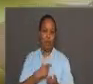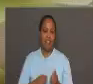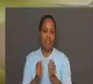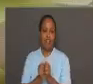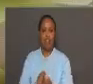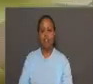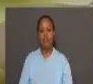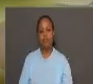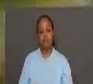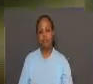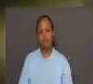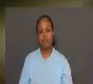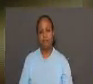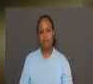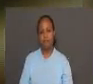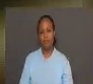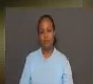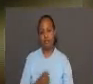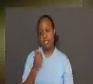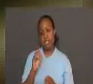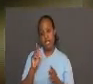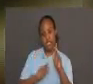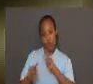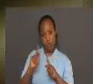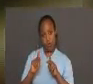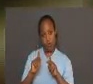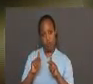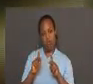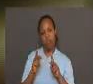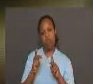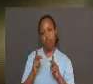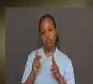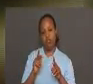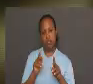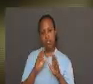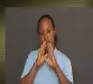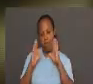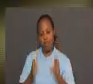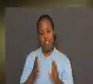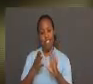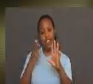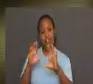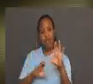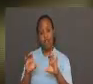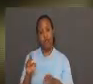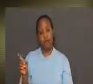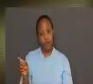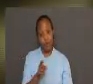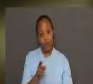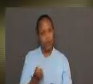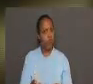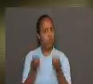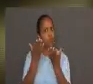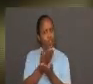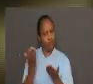group members. People who take part in public demonstrations hope to